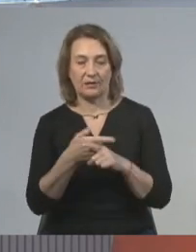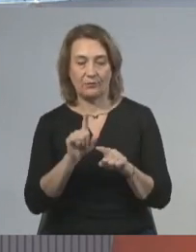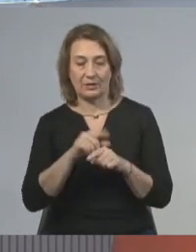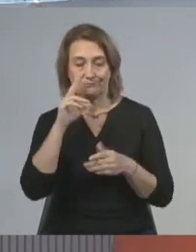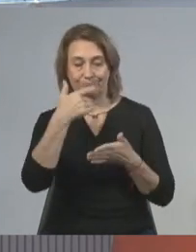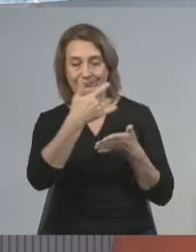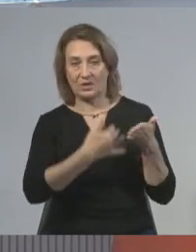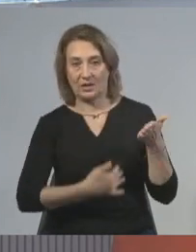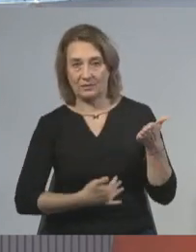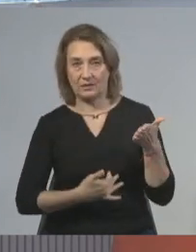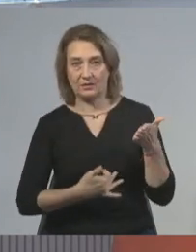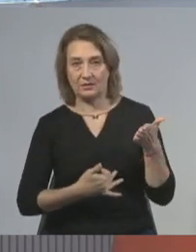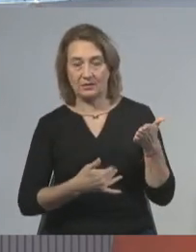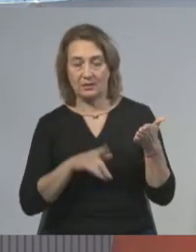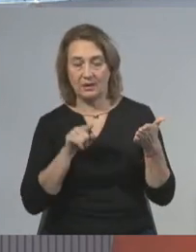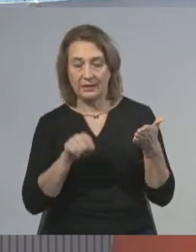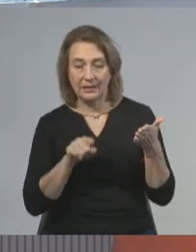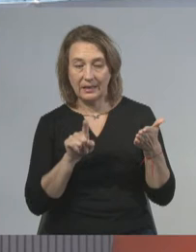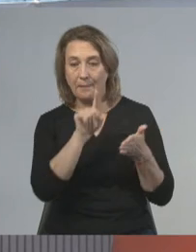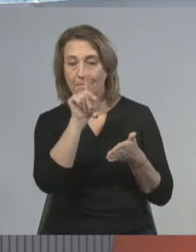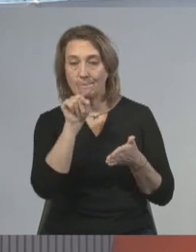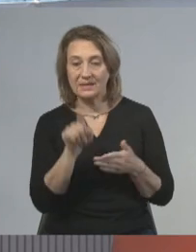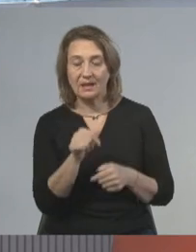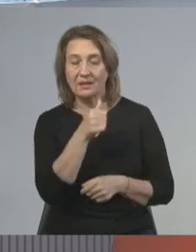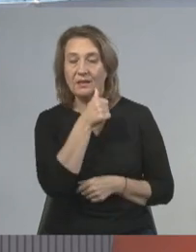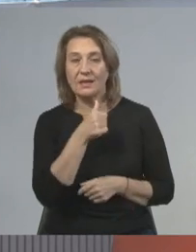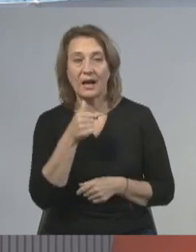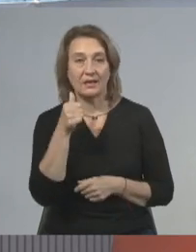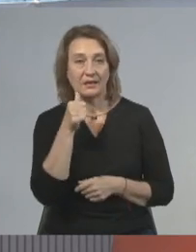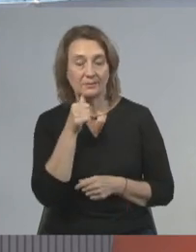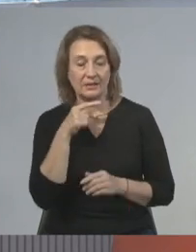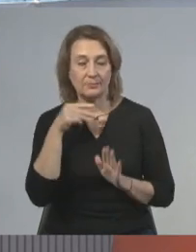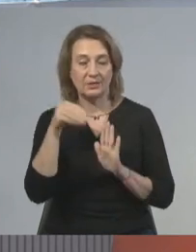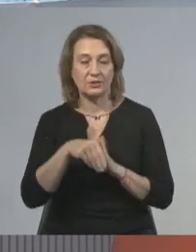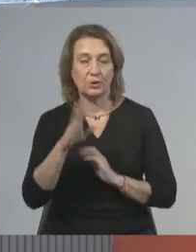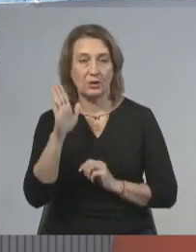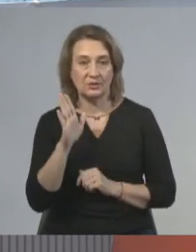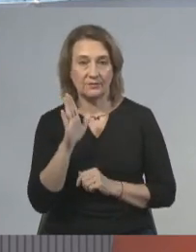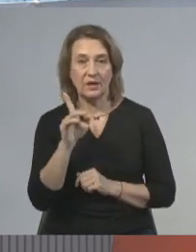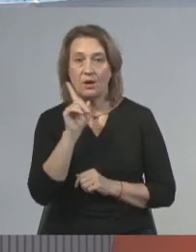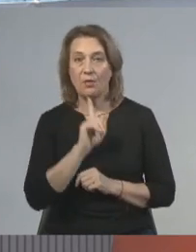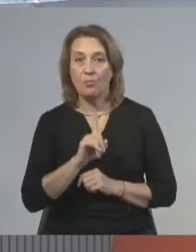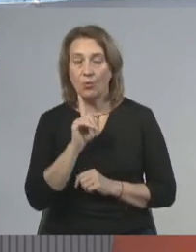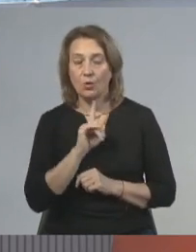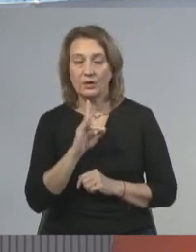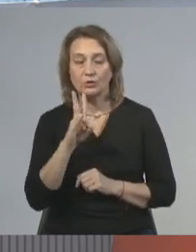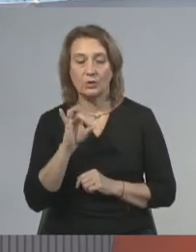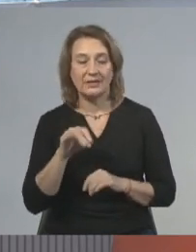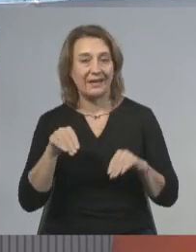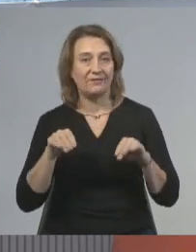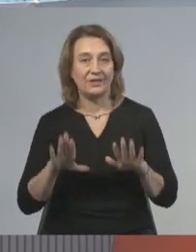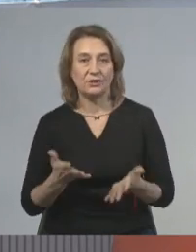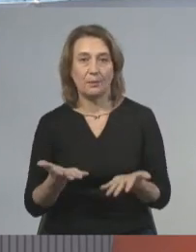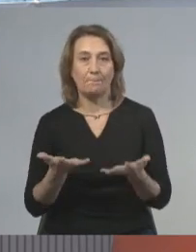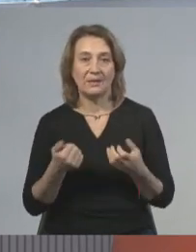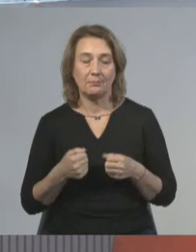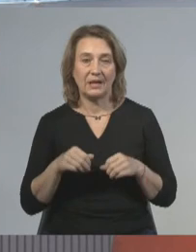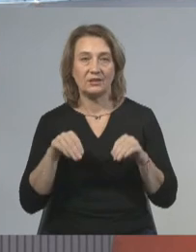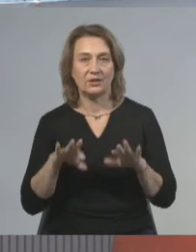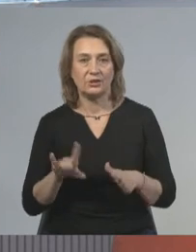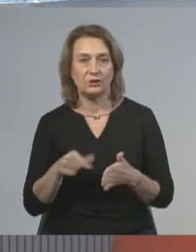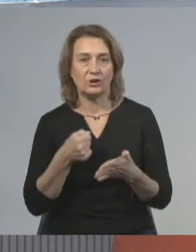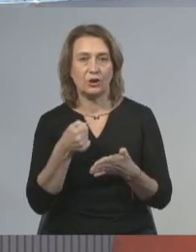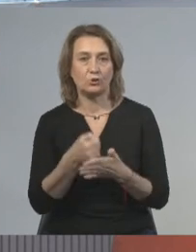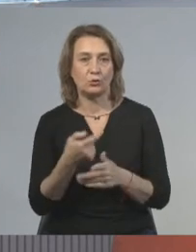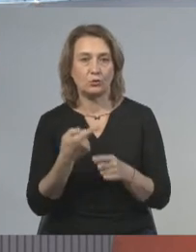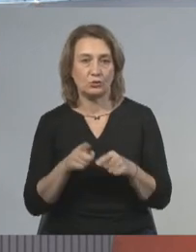system uh to preserve the secrecy of the vote until we tackle these issues